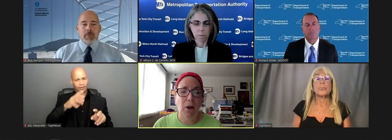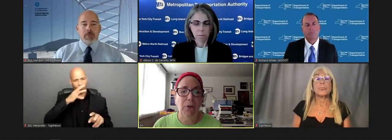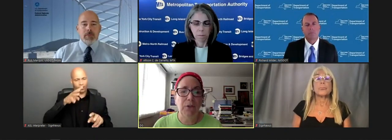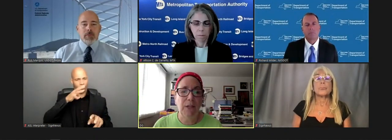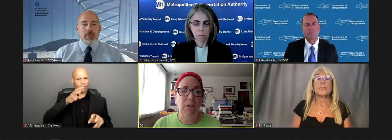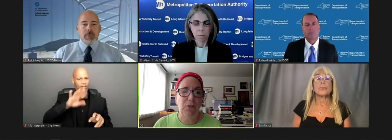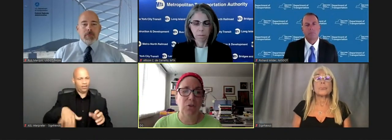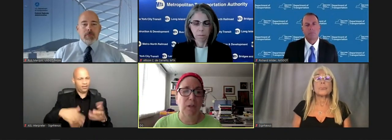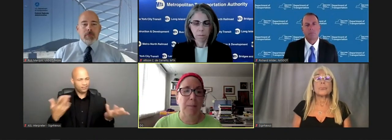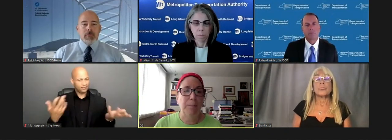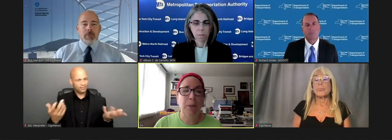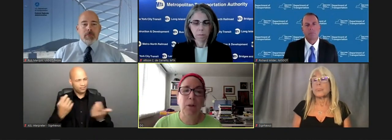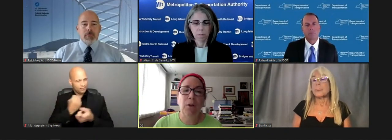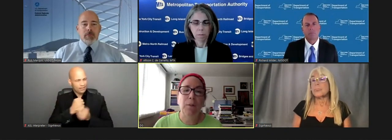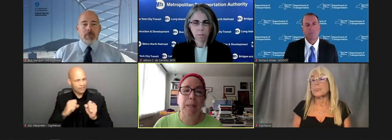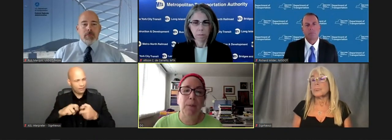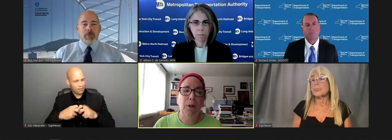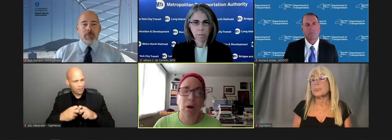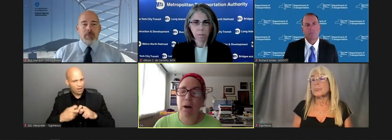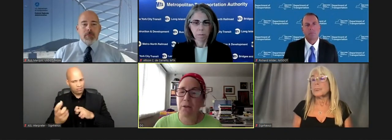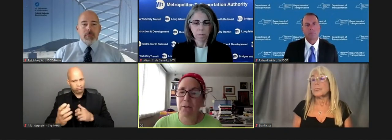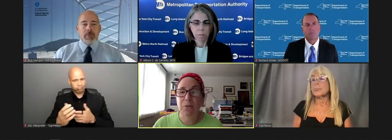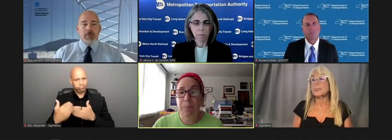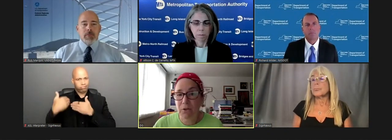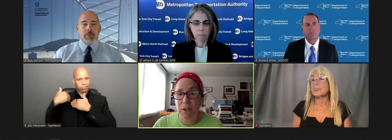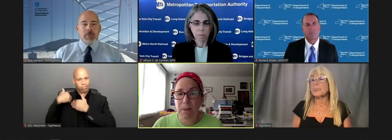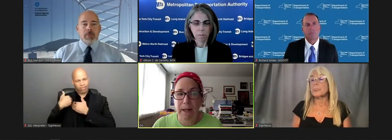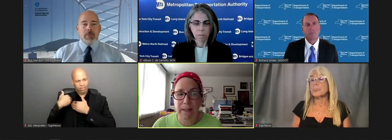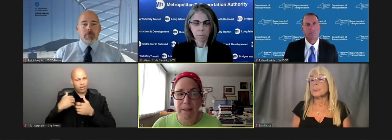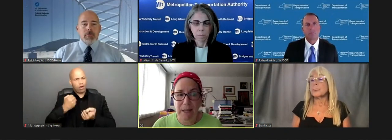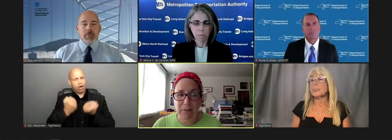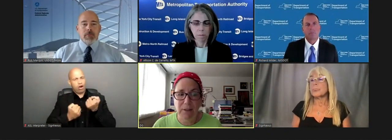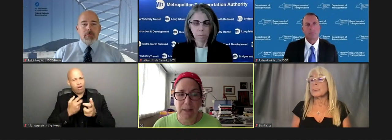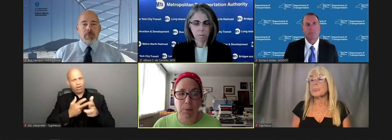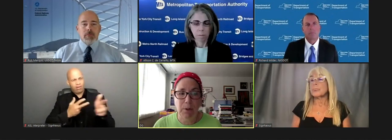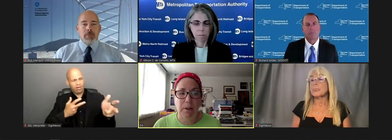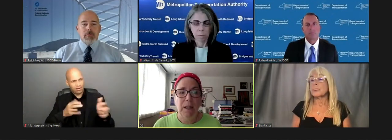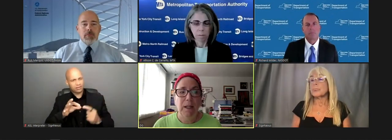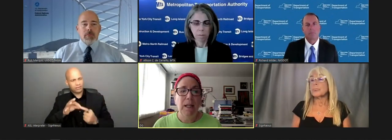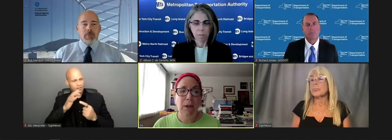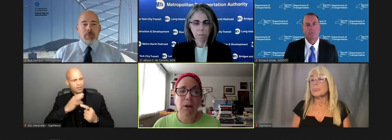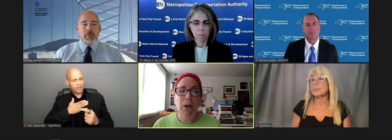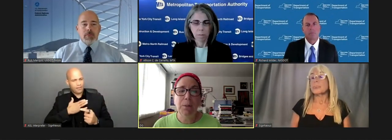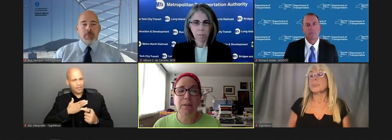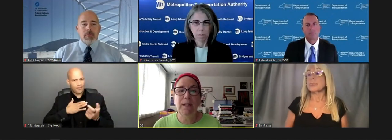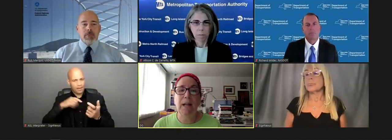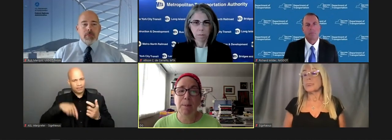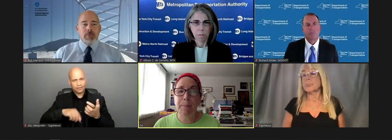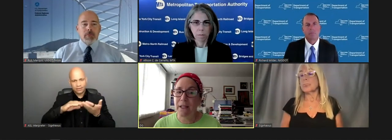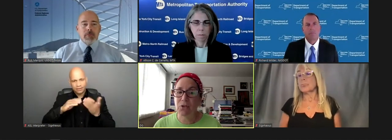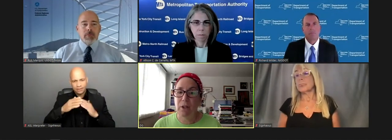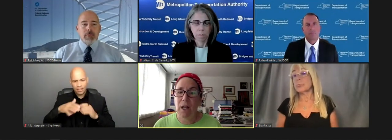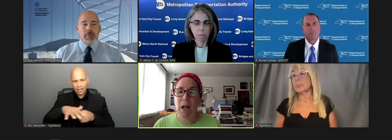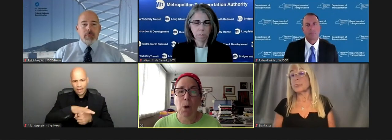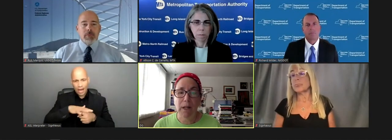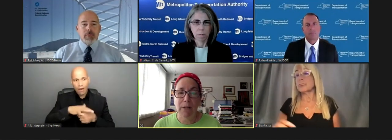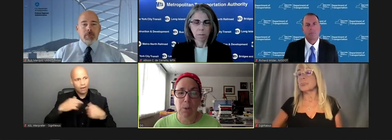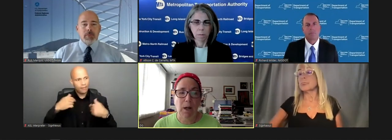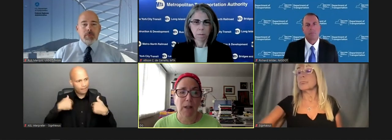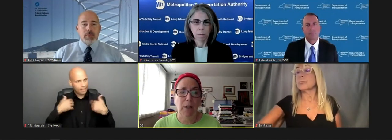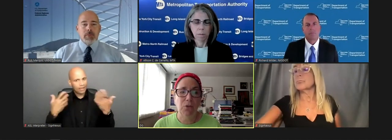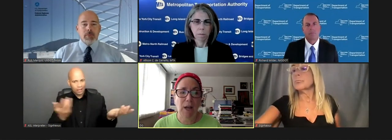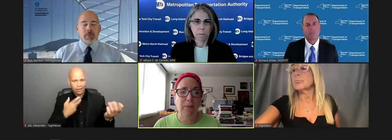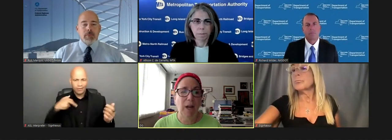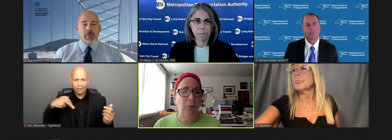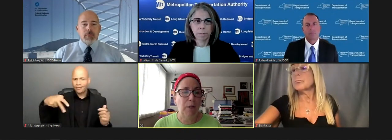and all those safety issues and putting all the blame on cars especially in my downtown neighborhood here at home in the city I'm a pedestrian I walk